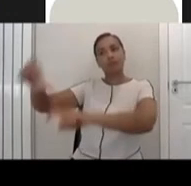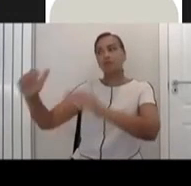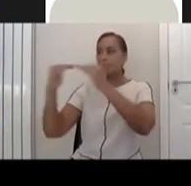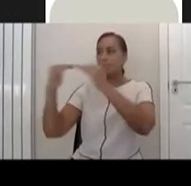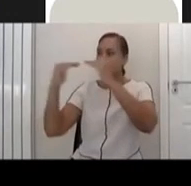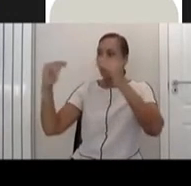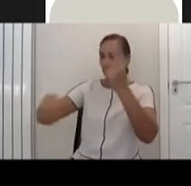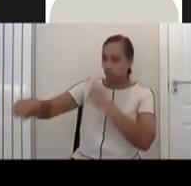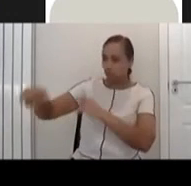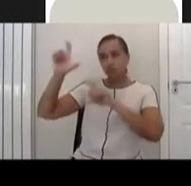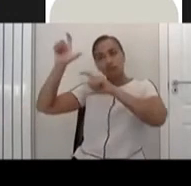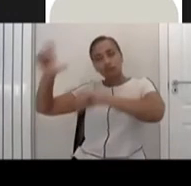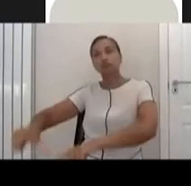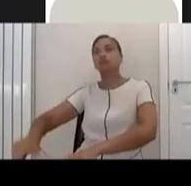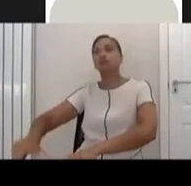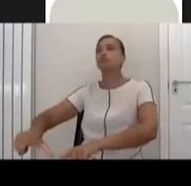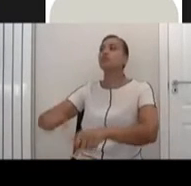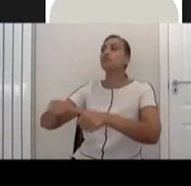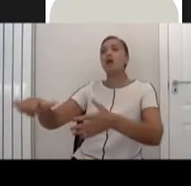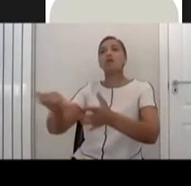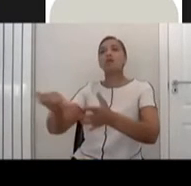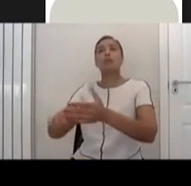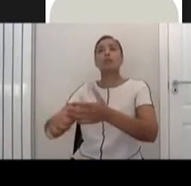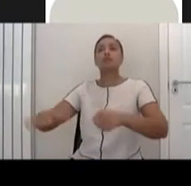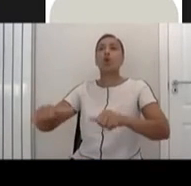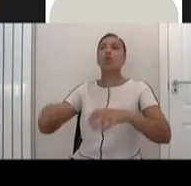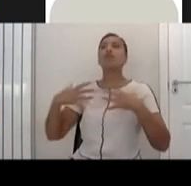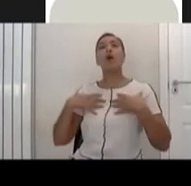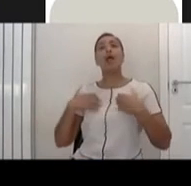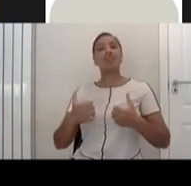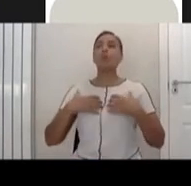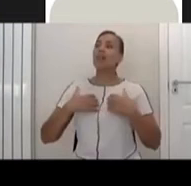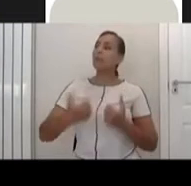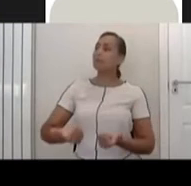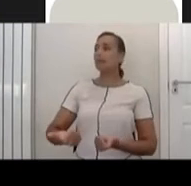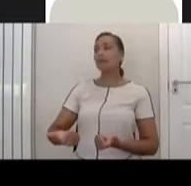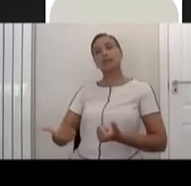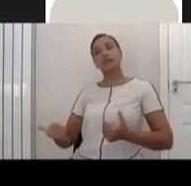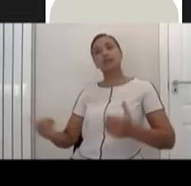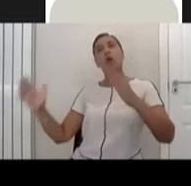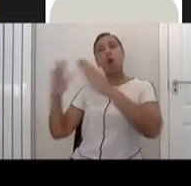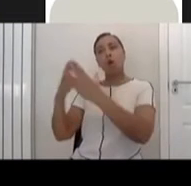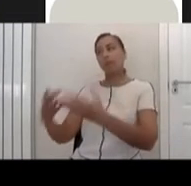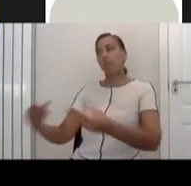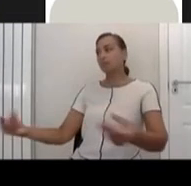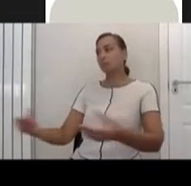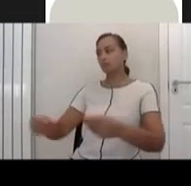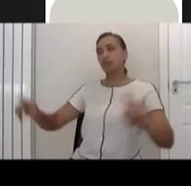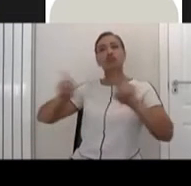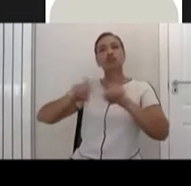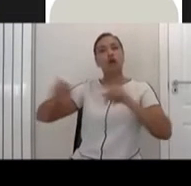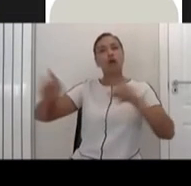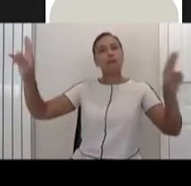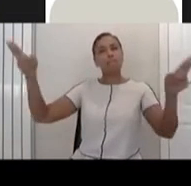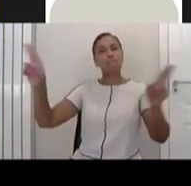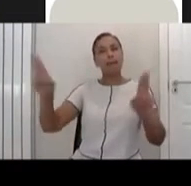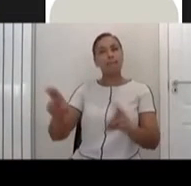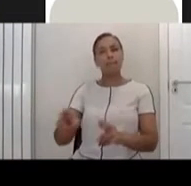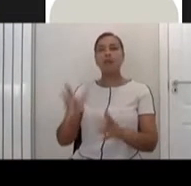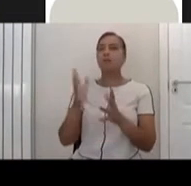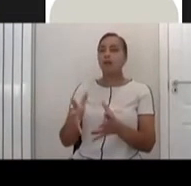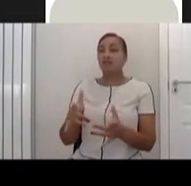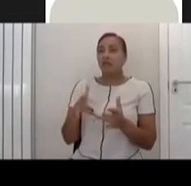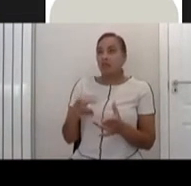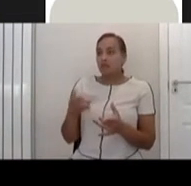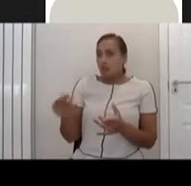address kind of the long-standing health and well-being issues for this group of individuals, which is often complex and